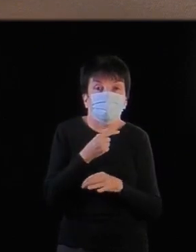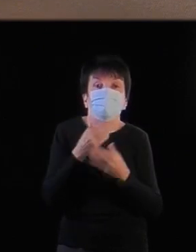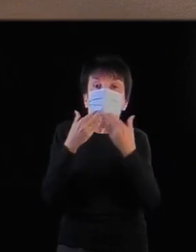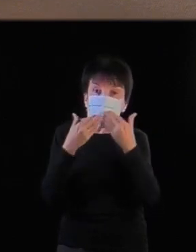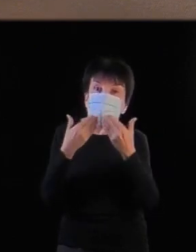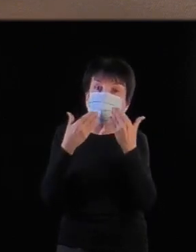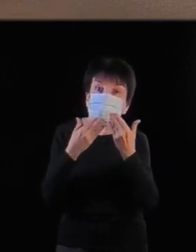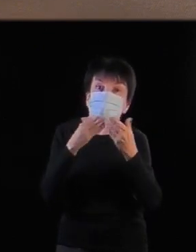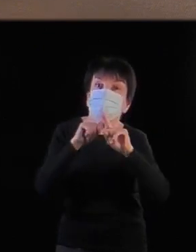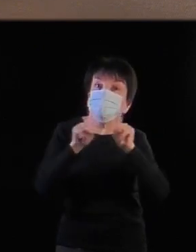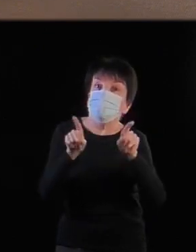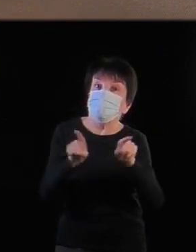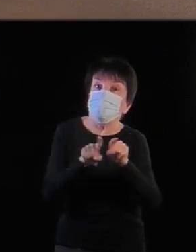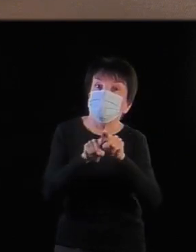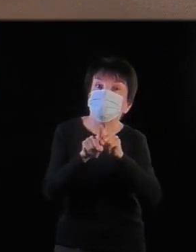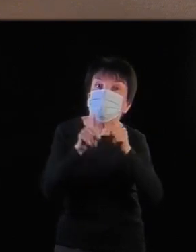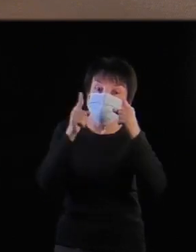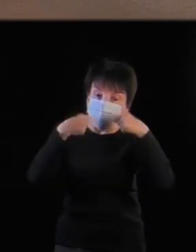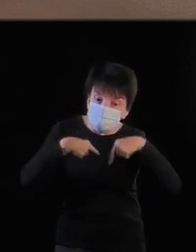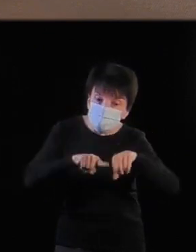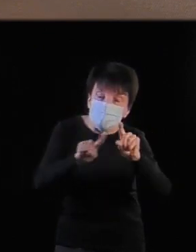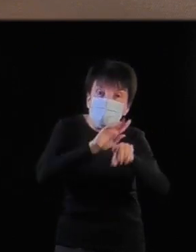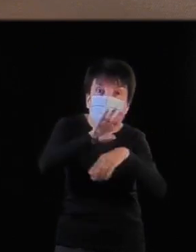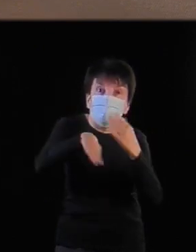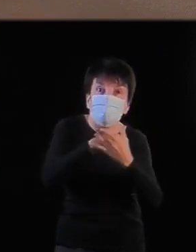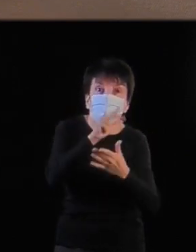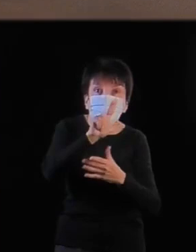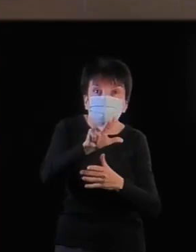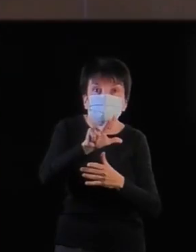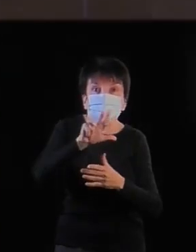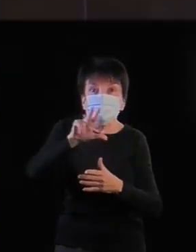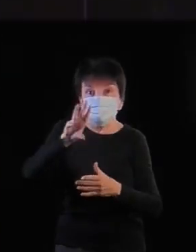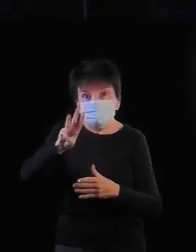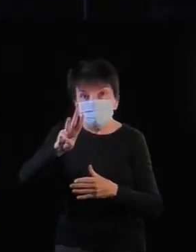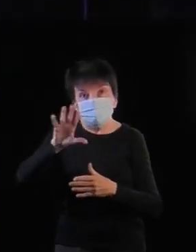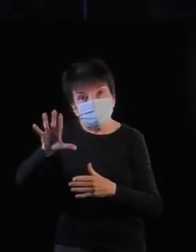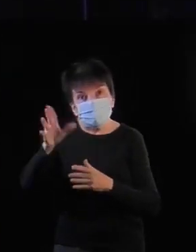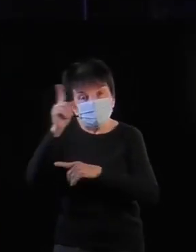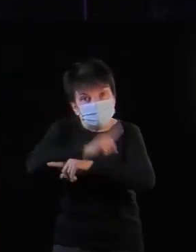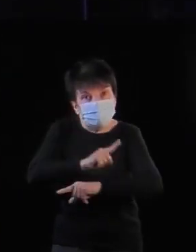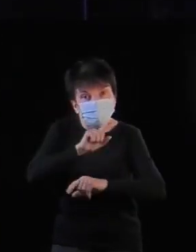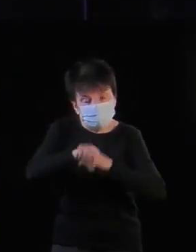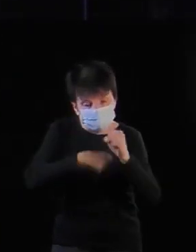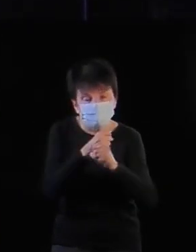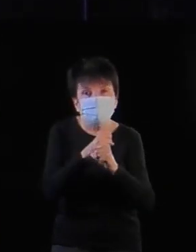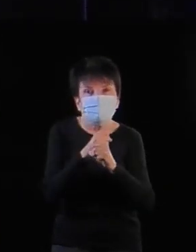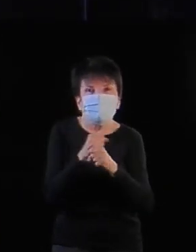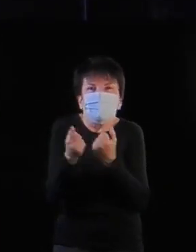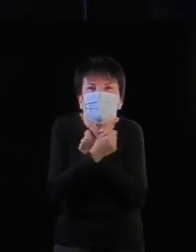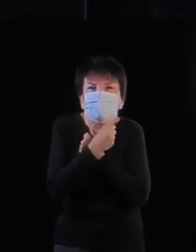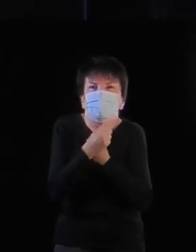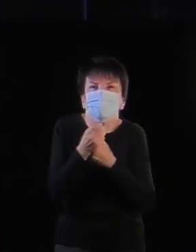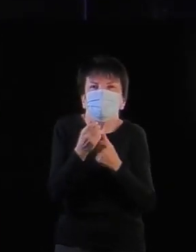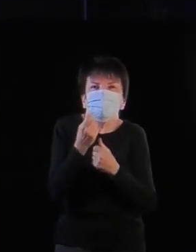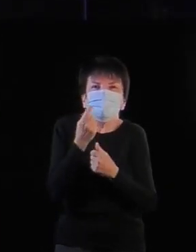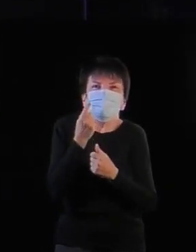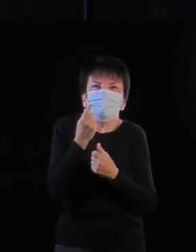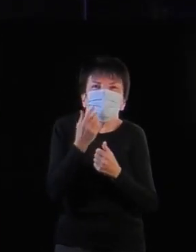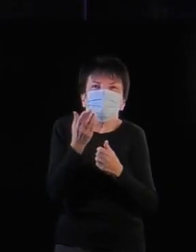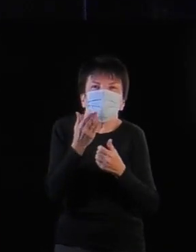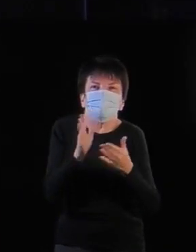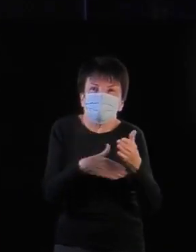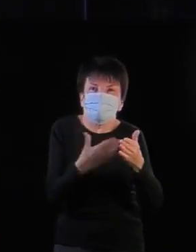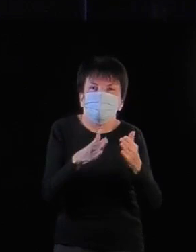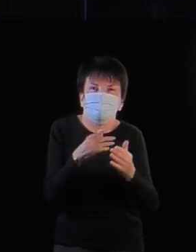give thanks to the Lord 365 days out of the year. I love that song that we just were able to sing, that God